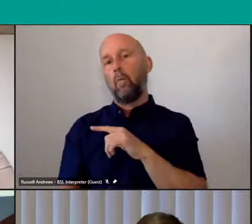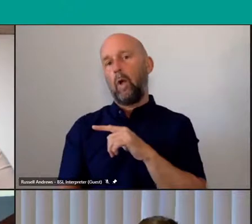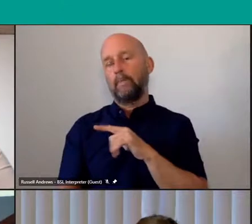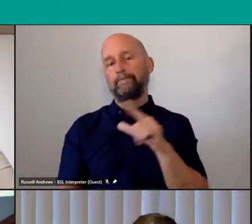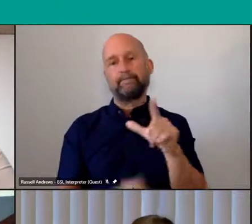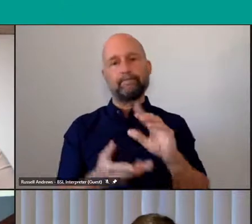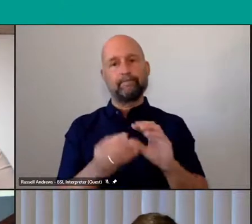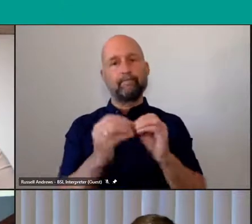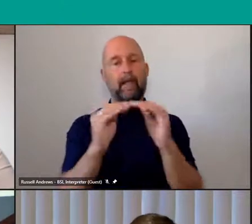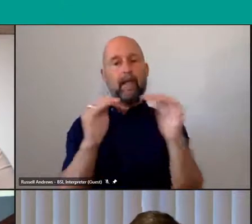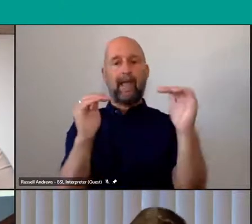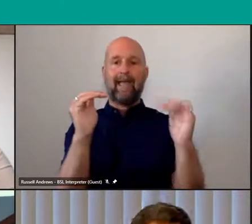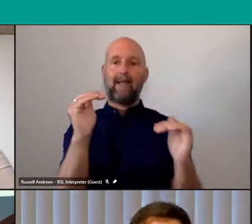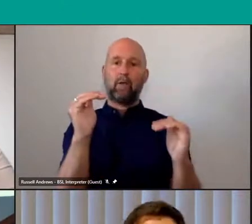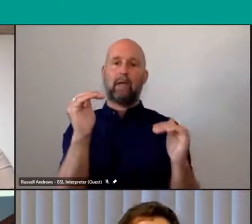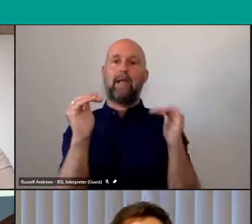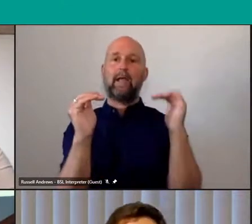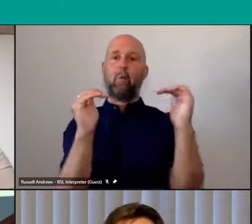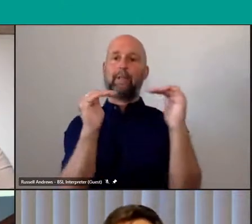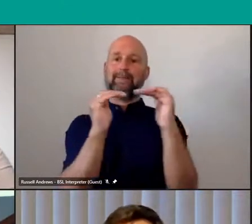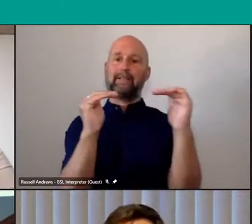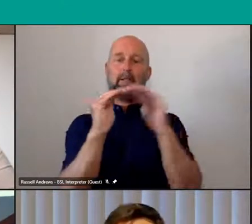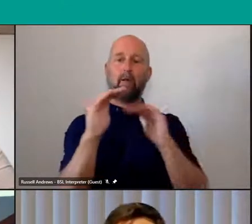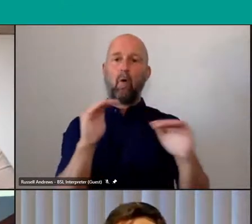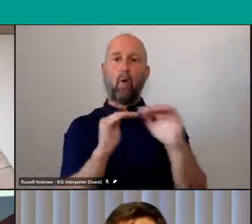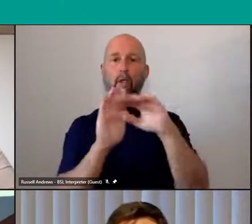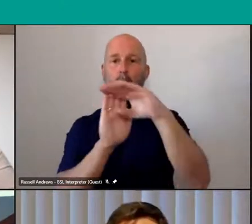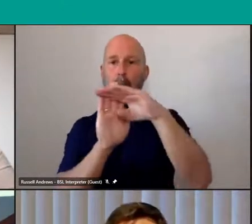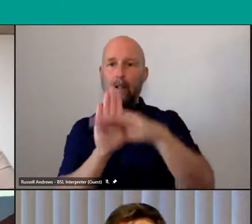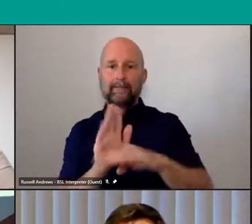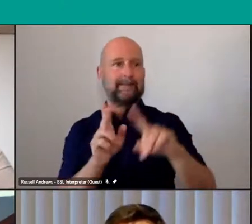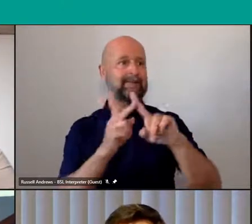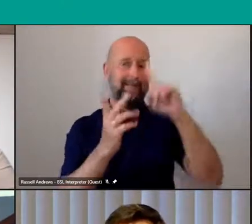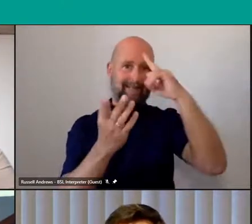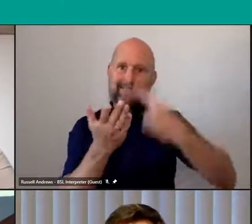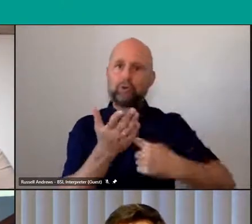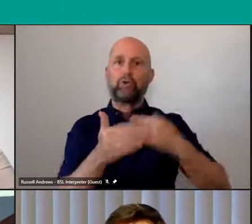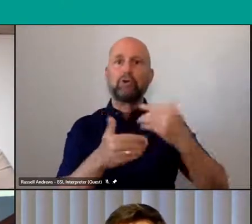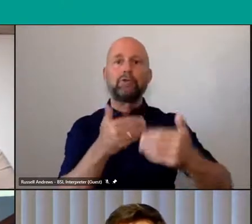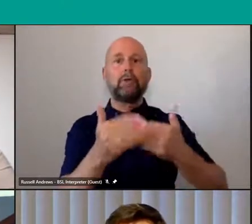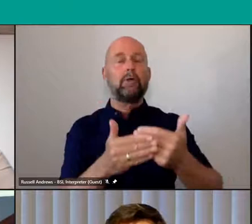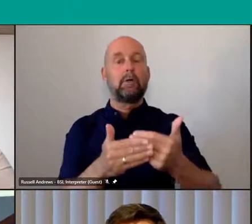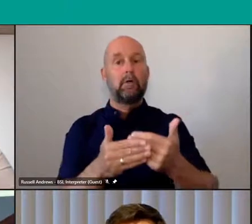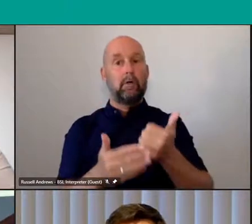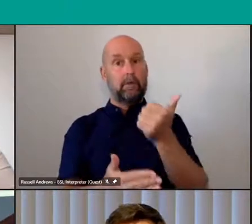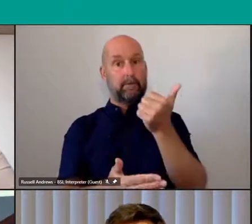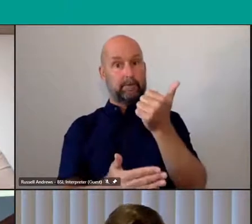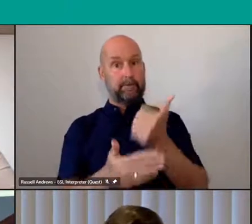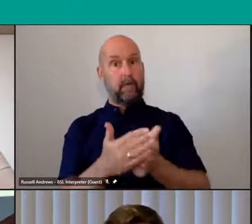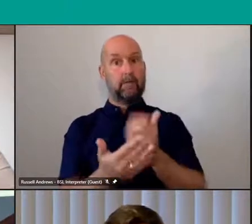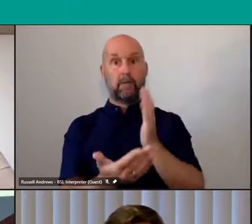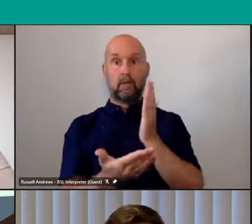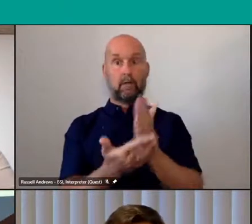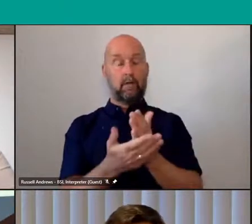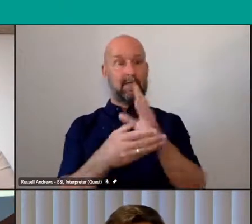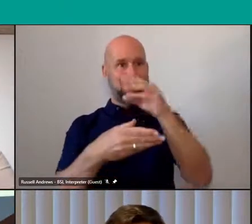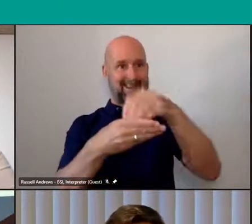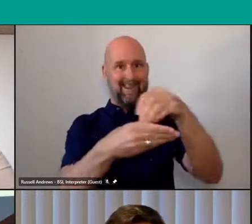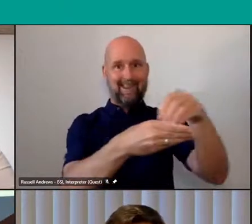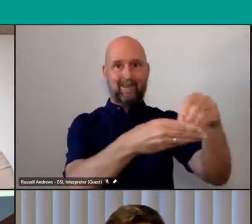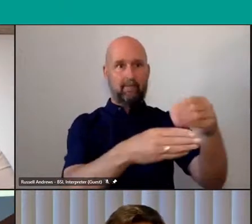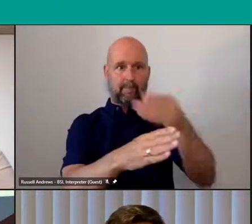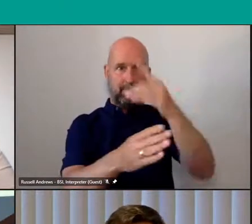building inequalities across all of our policies, all of our decisions, is starting to be very, very embedded